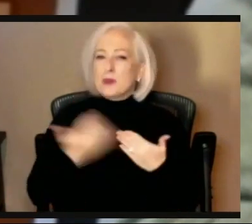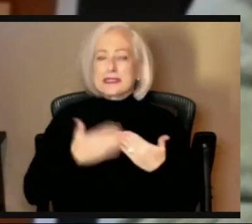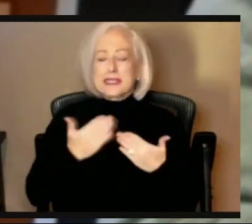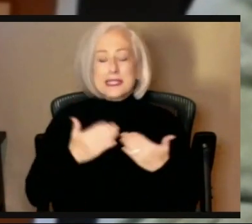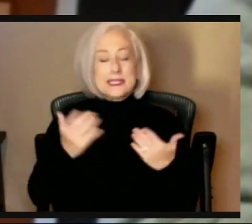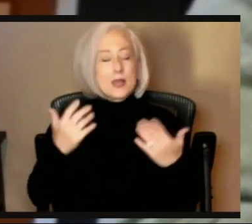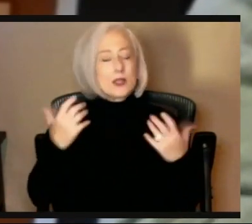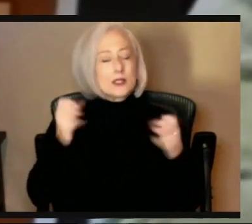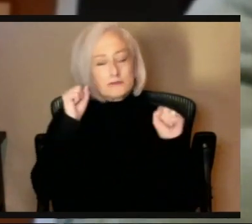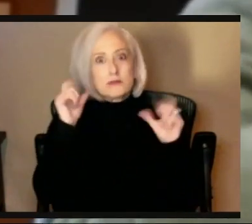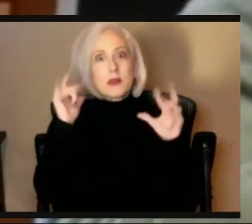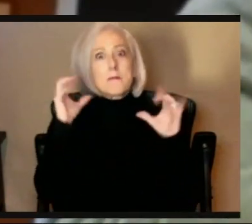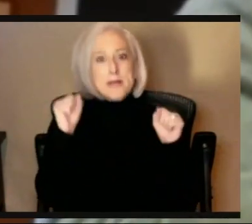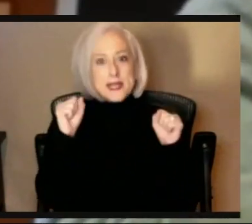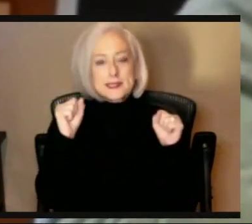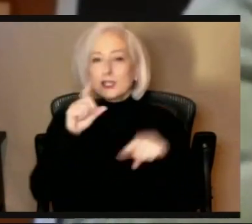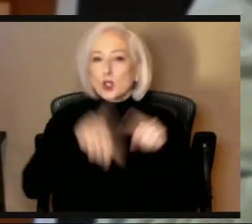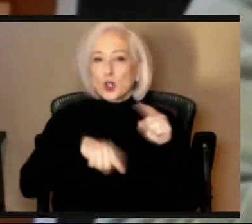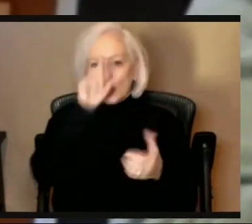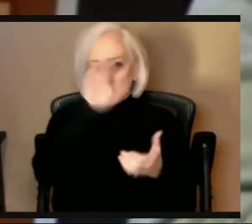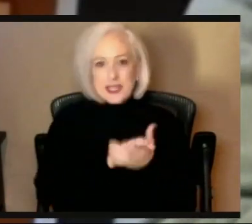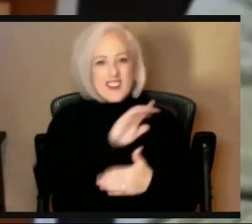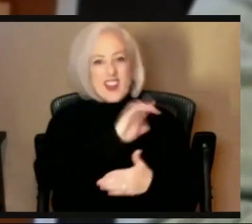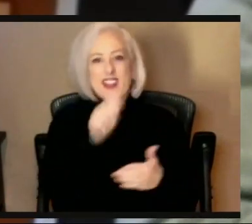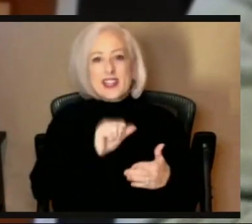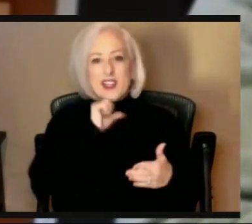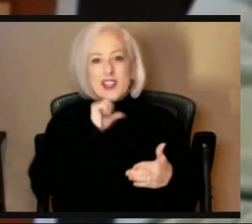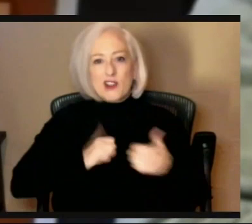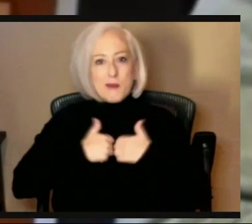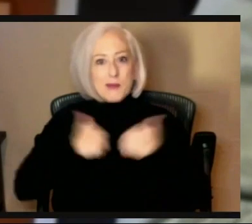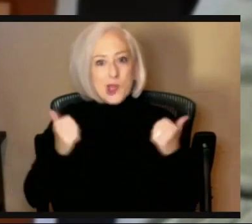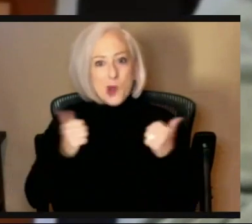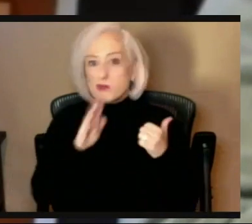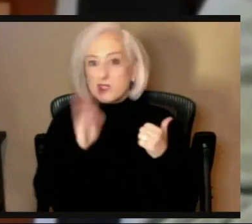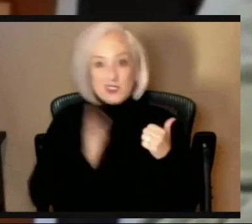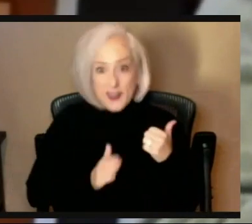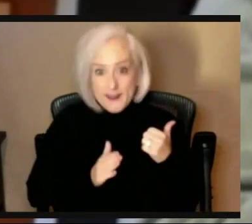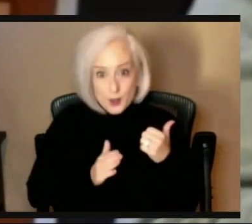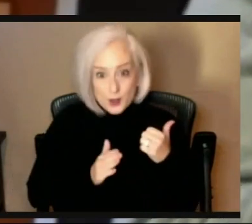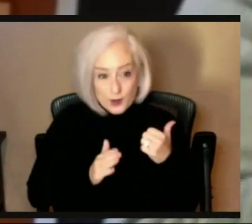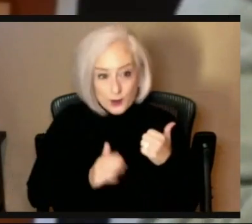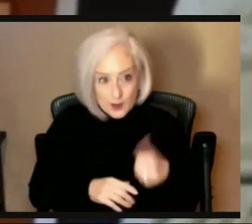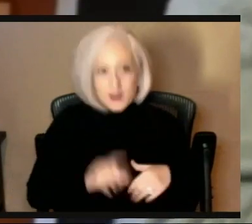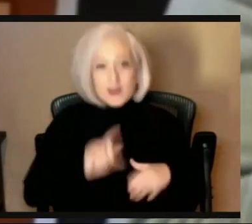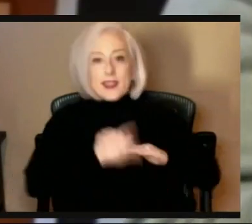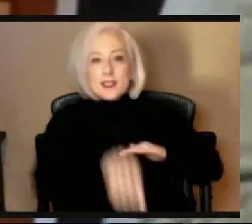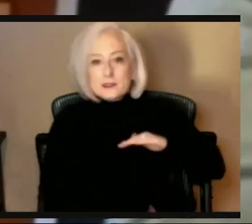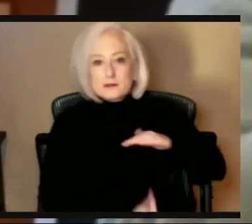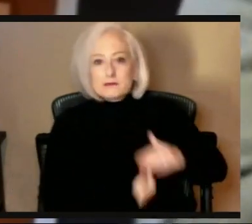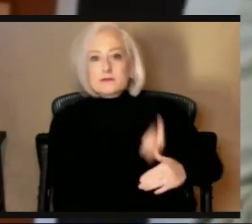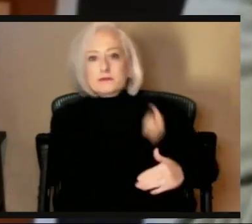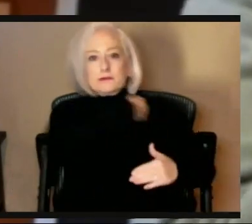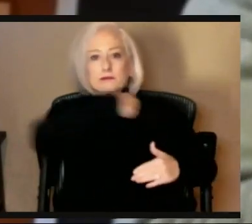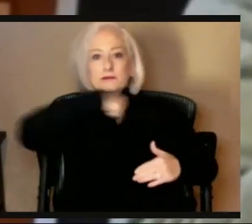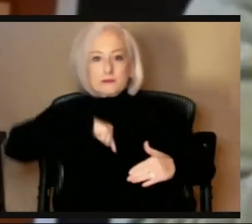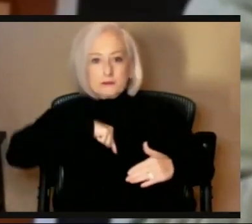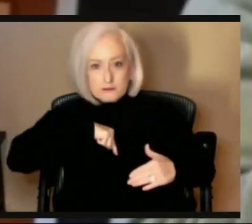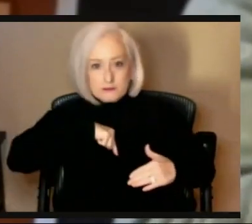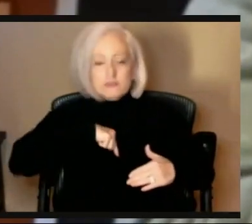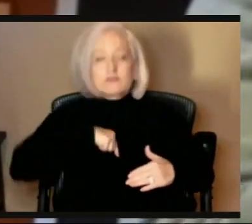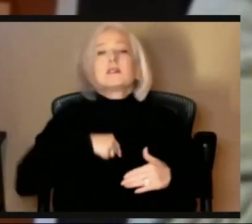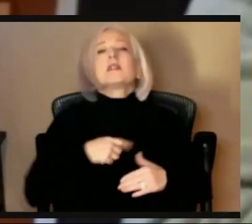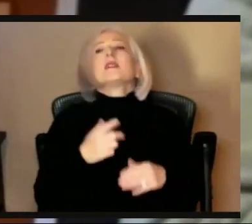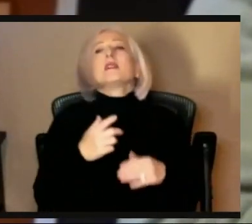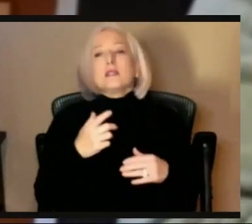I couldn't believe it. They no cut me open or anything like that. They just snaked something up from my groin up to my